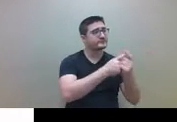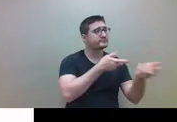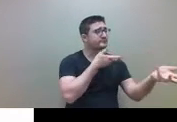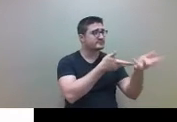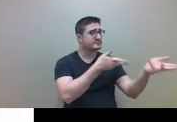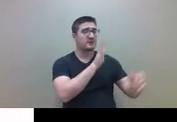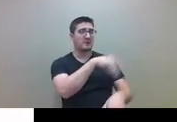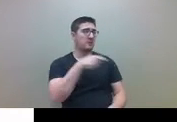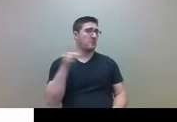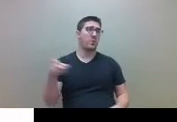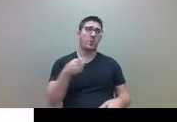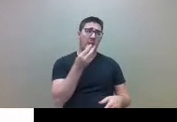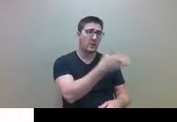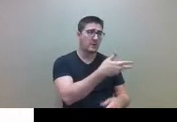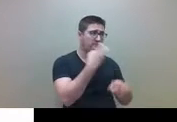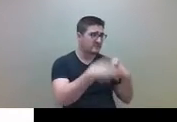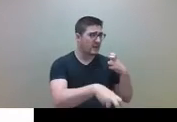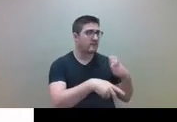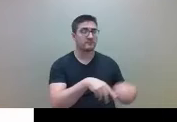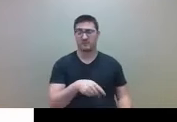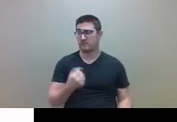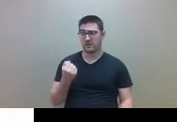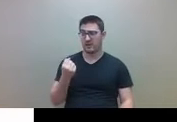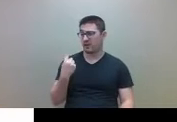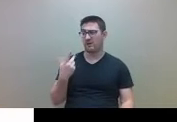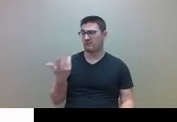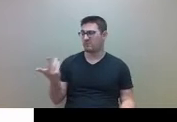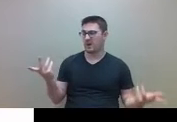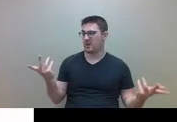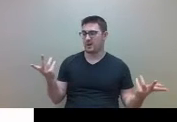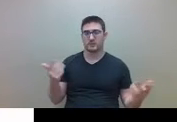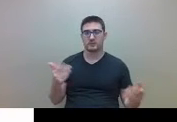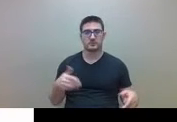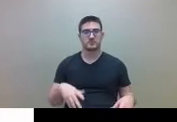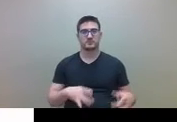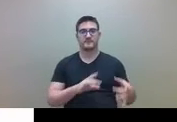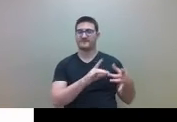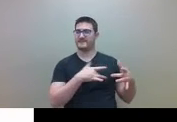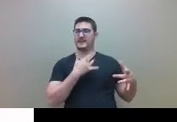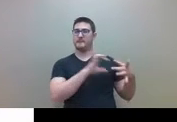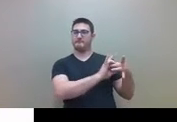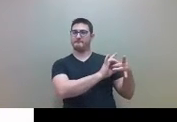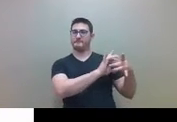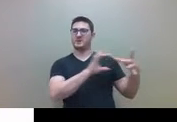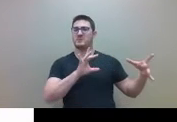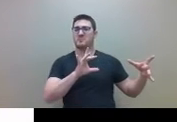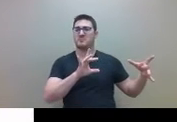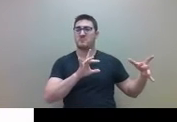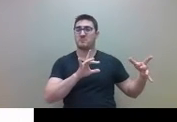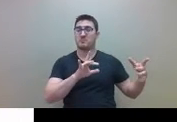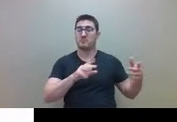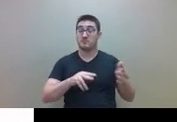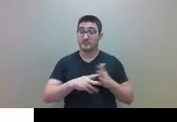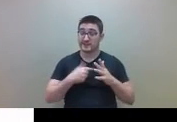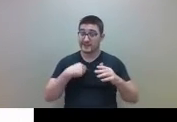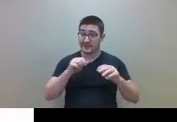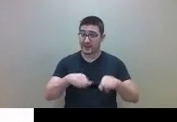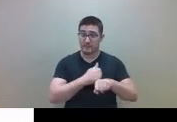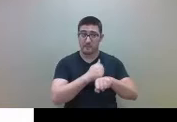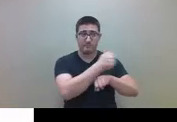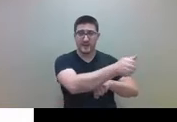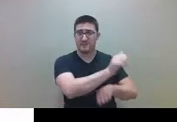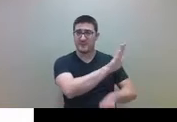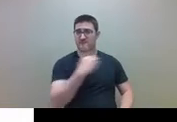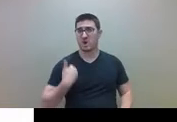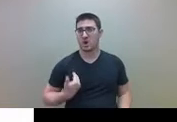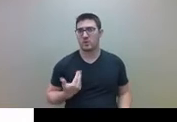And how can we reframe our relationships so that they're still fulfilling and giving us support that